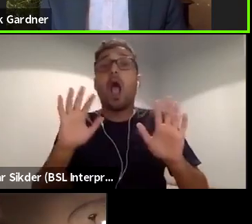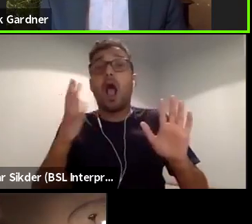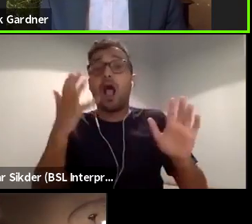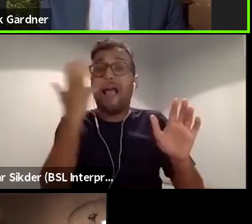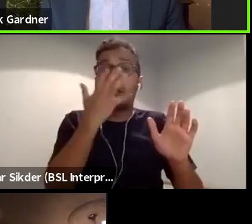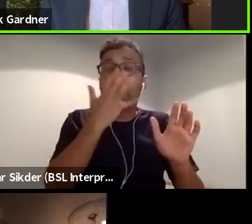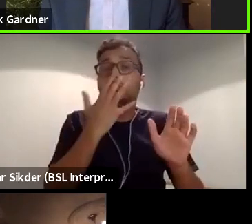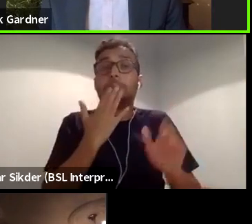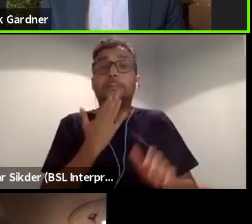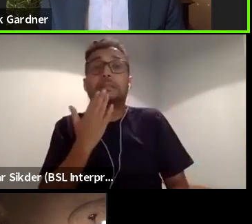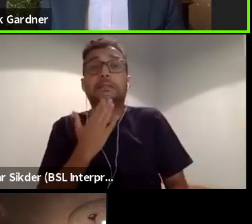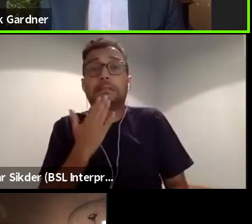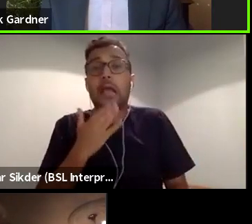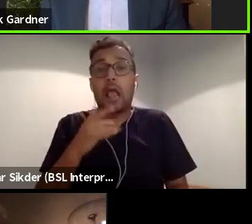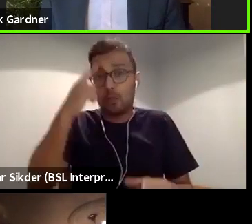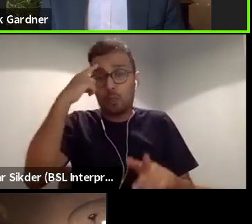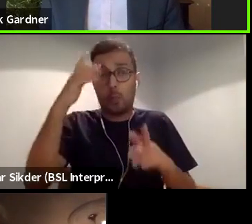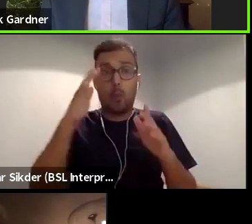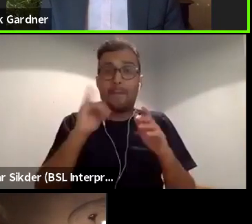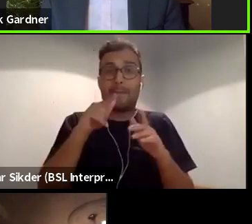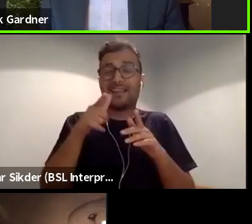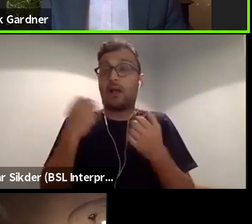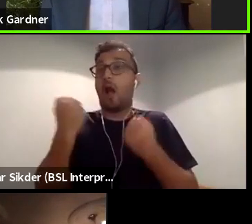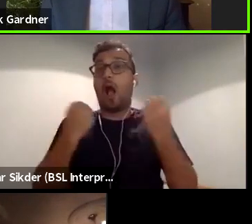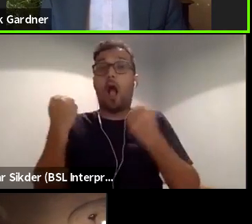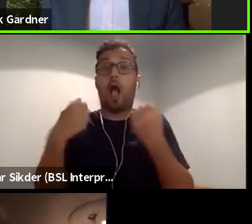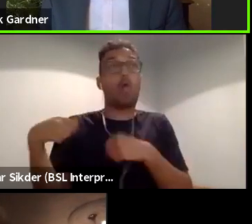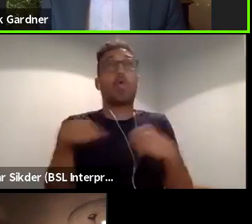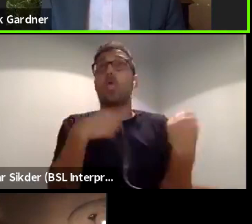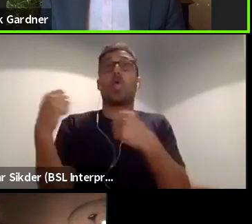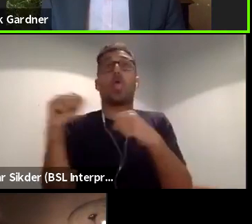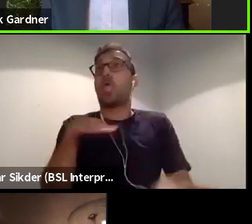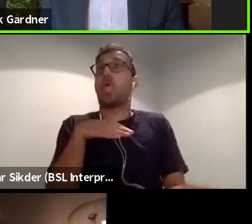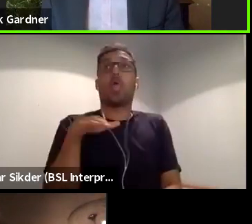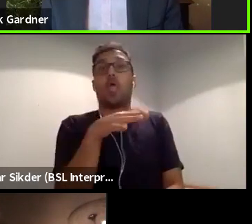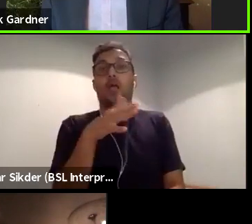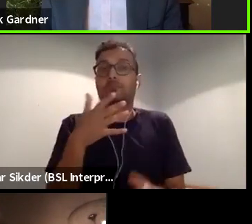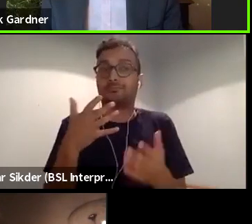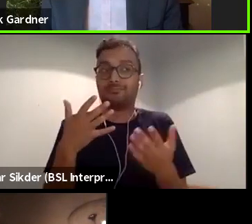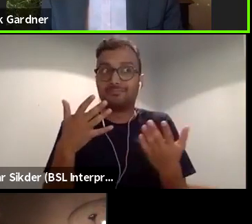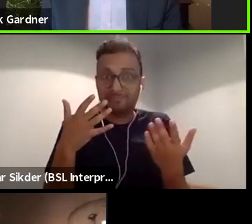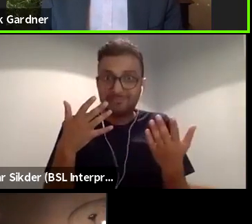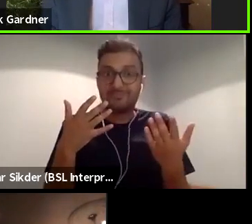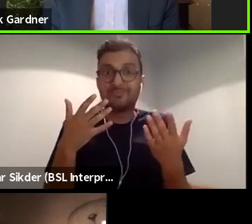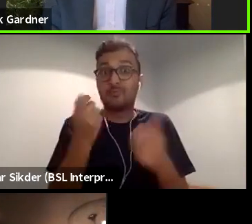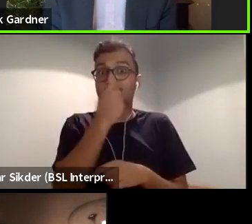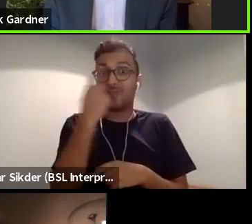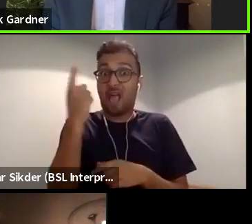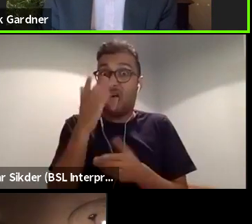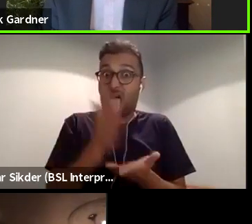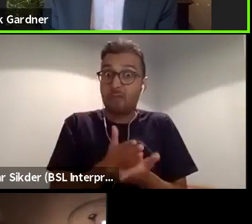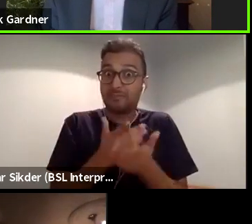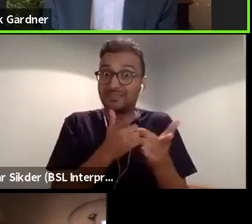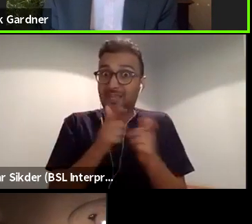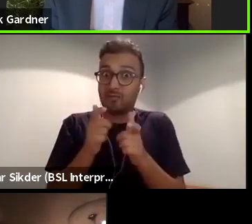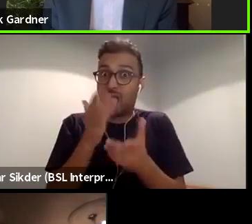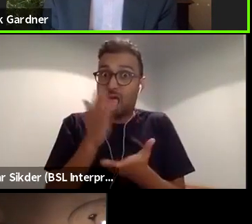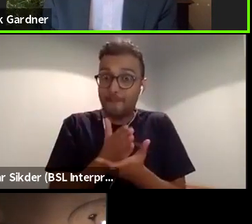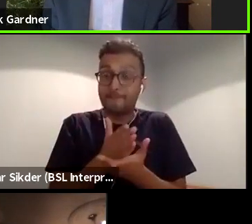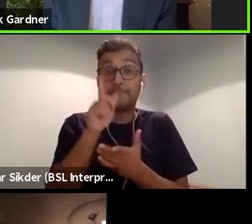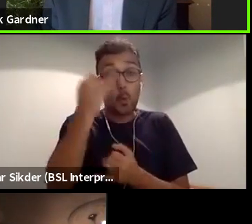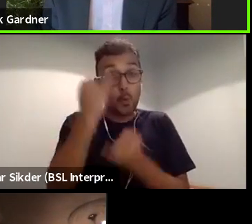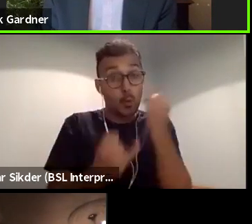duty. And they eventually called it right. And then most significantly in